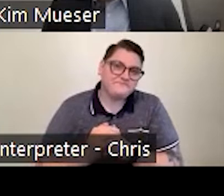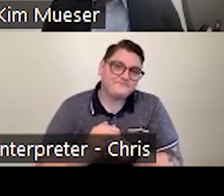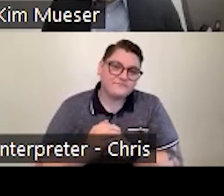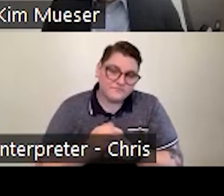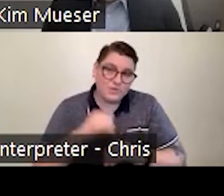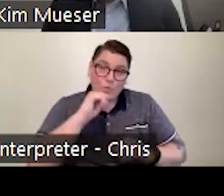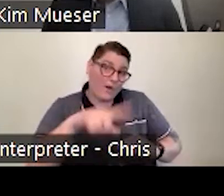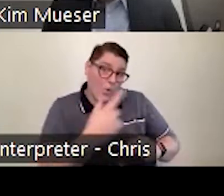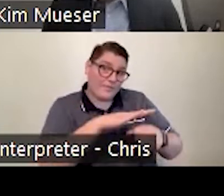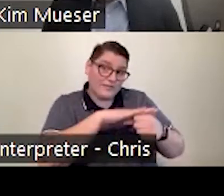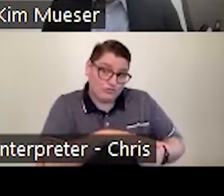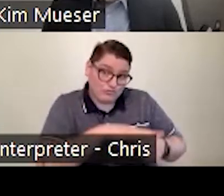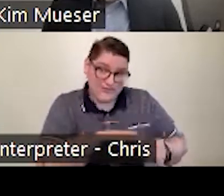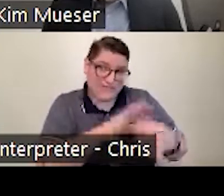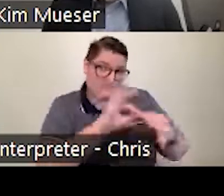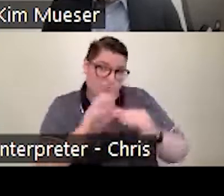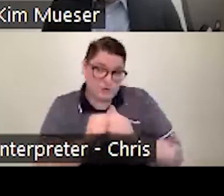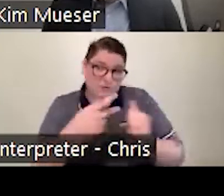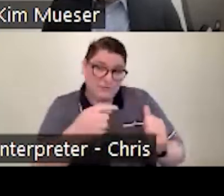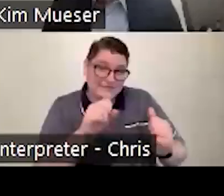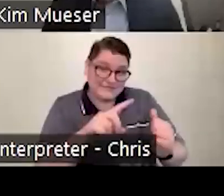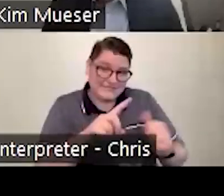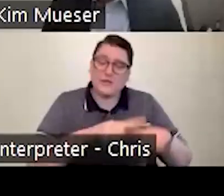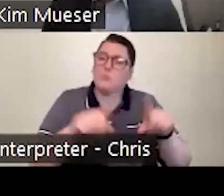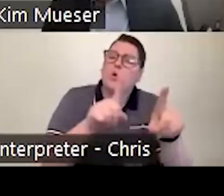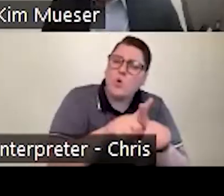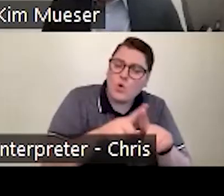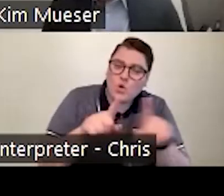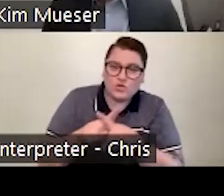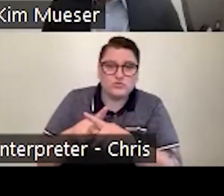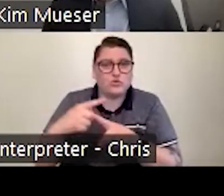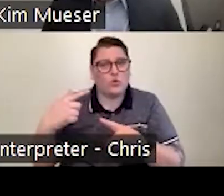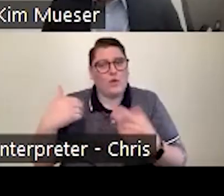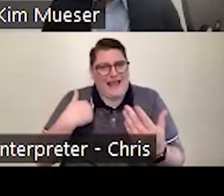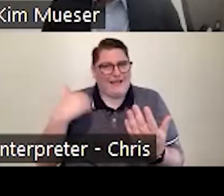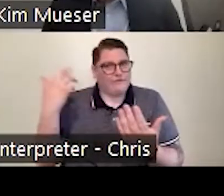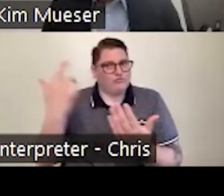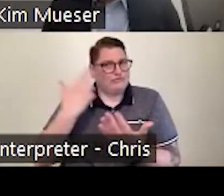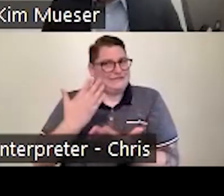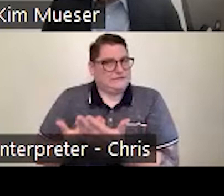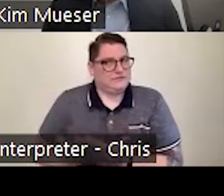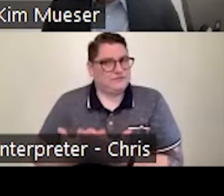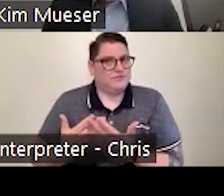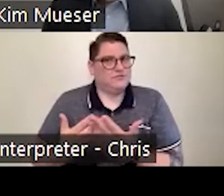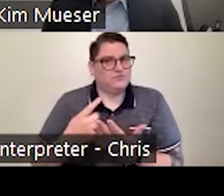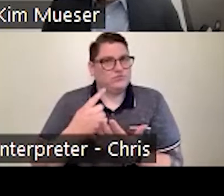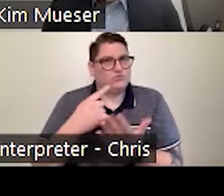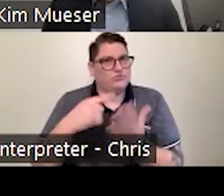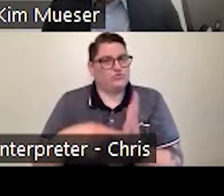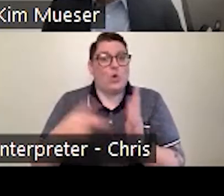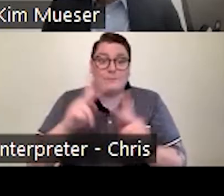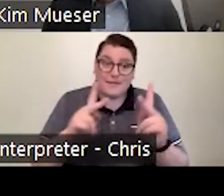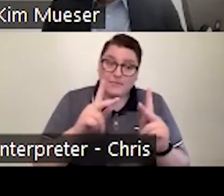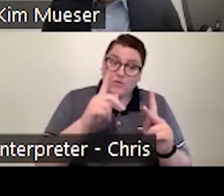of distress associated with post-traumatic stress disorder, there are reasons to think that treating this disorder in people with serious mental illness